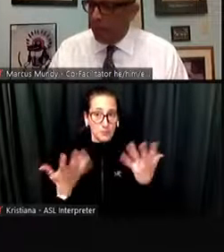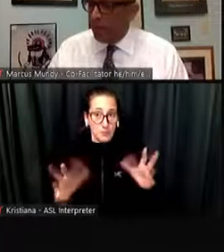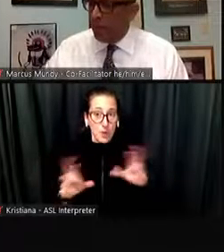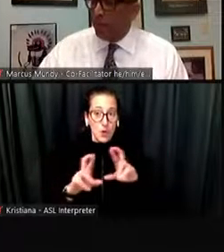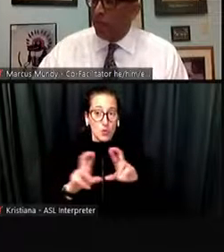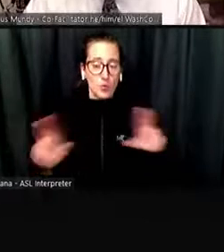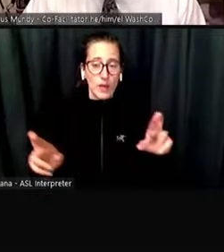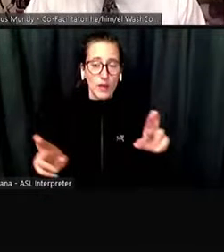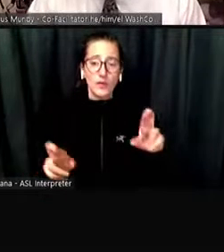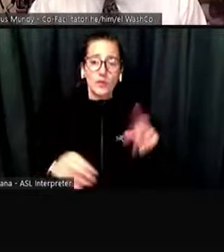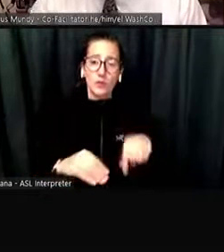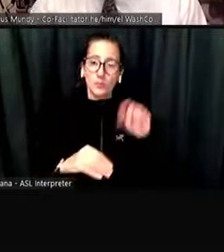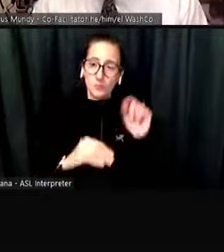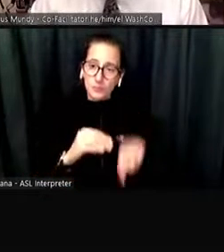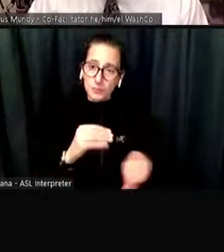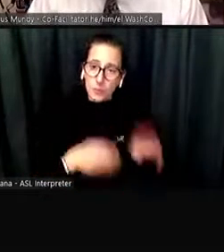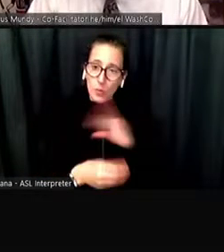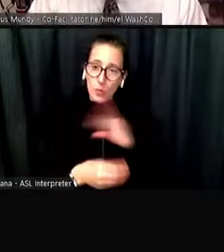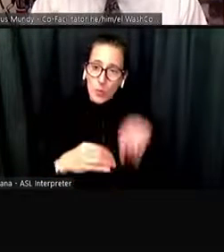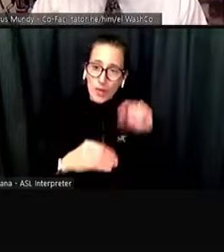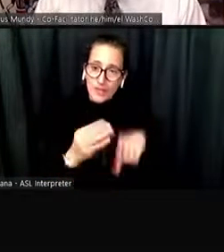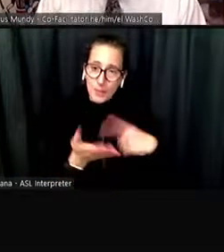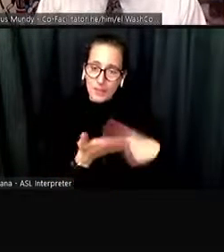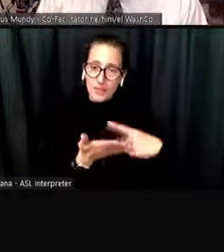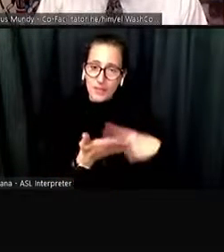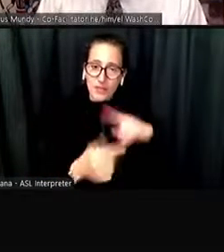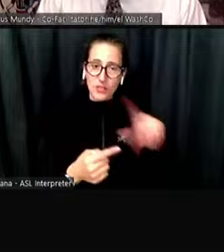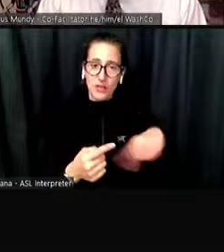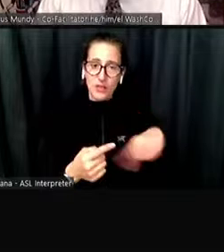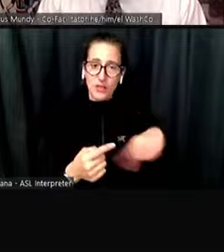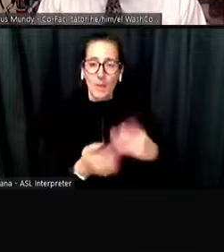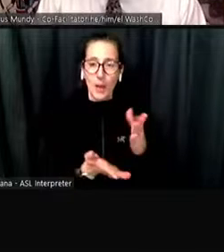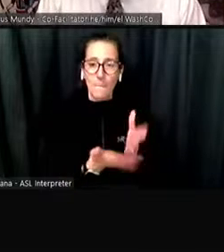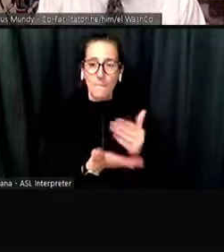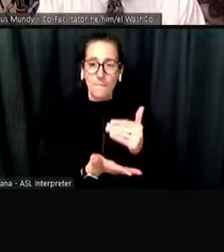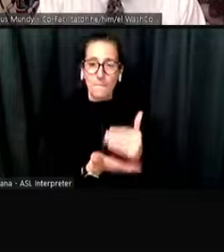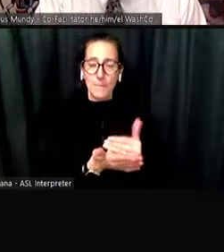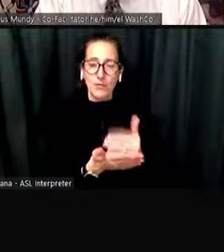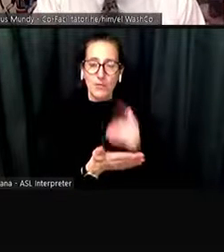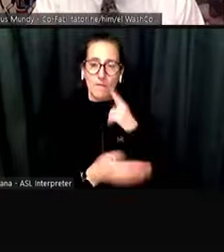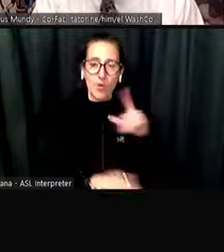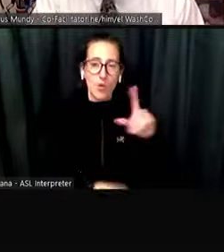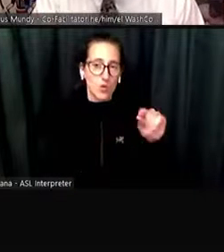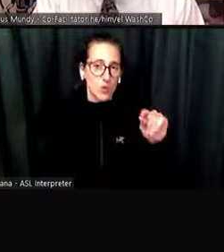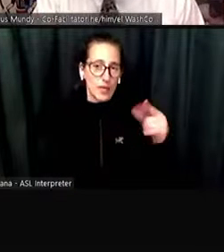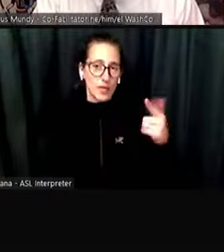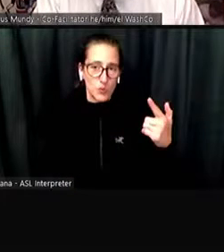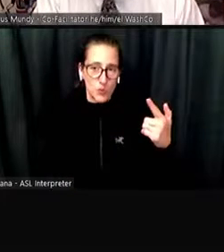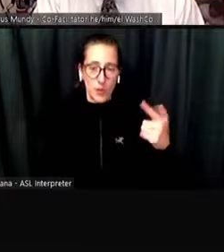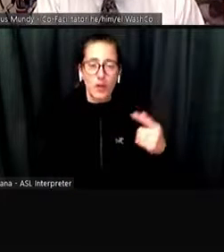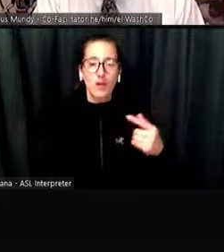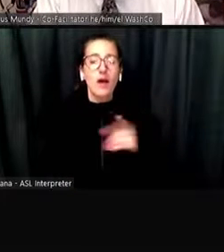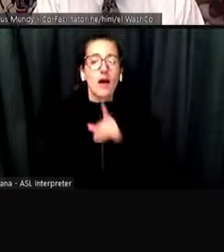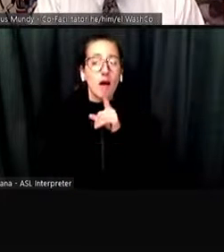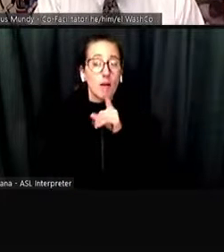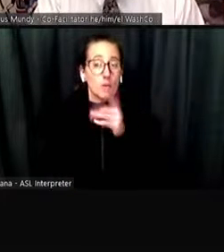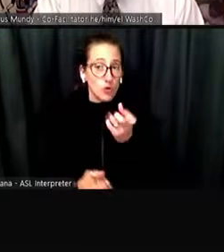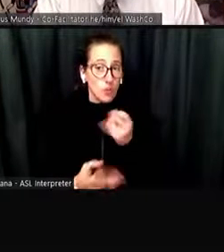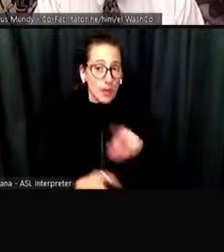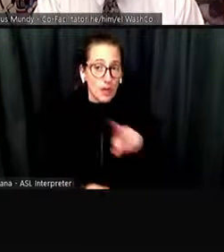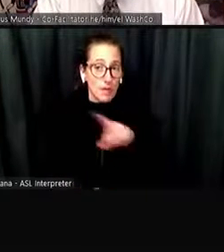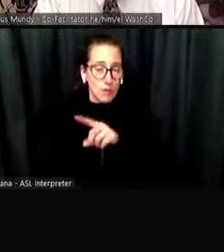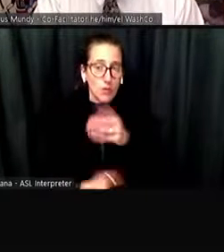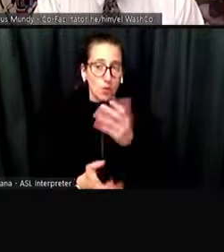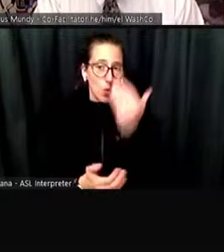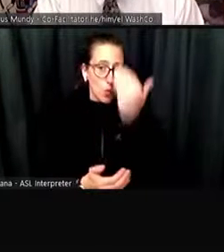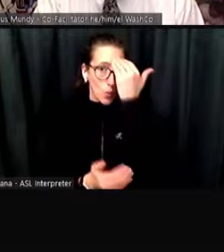have questions about a very complex set of budget. How do we put it together and what does it look like? What does it entail? So let me